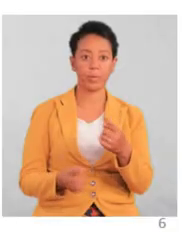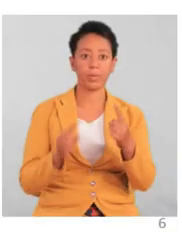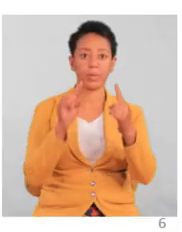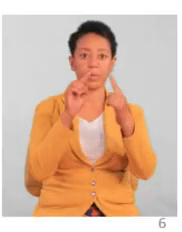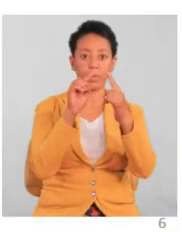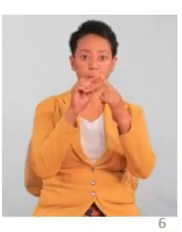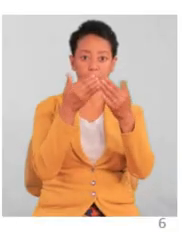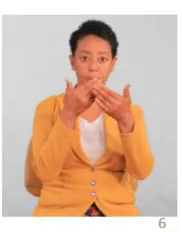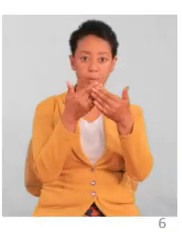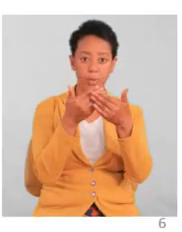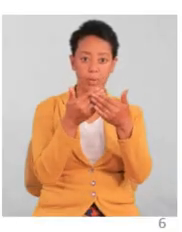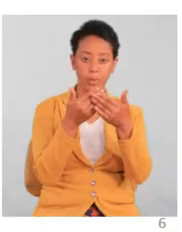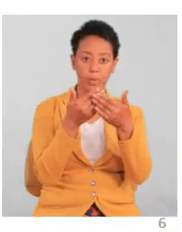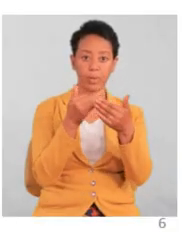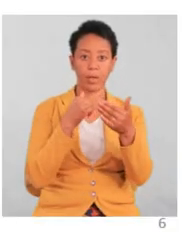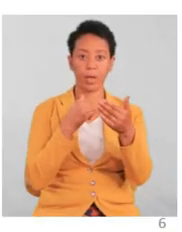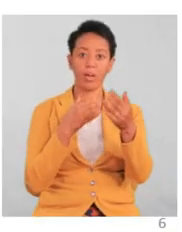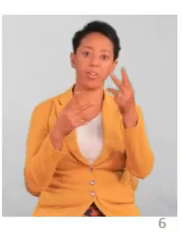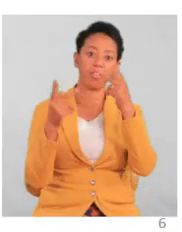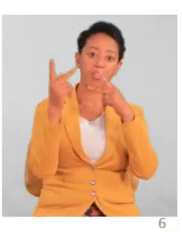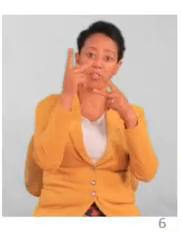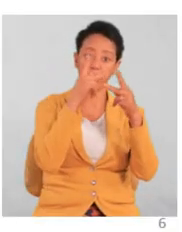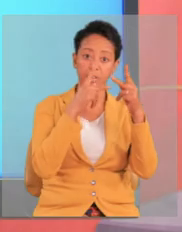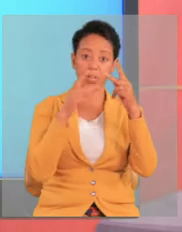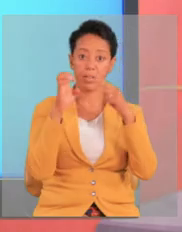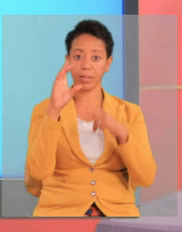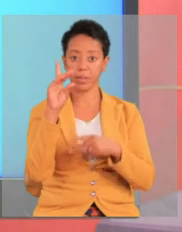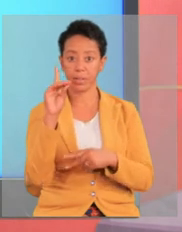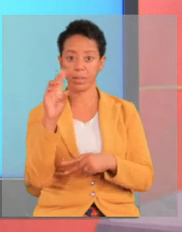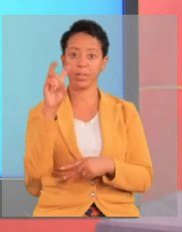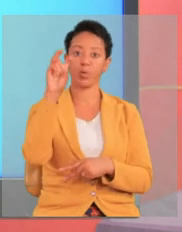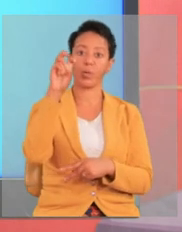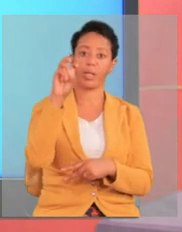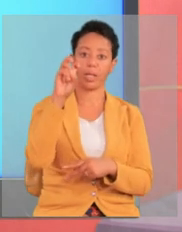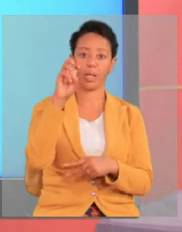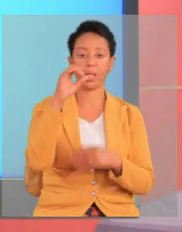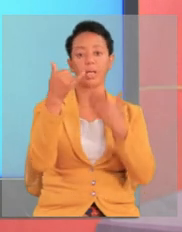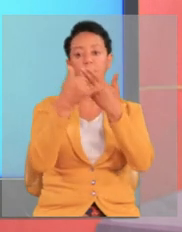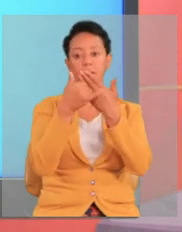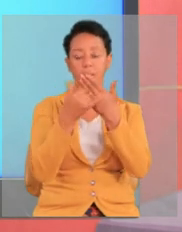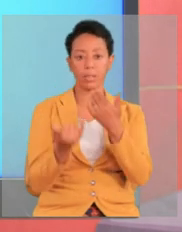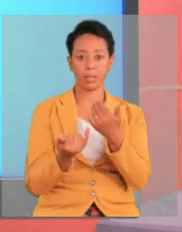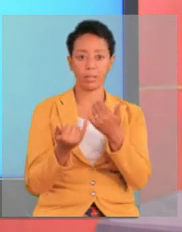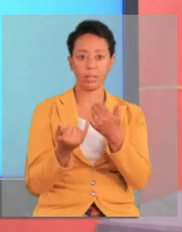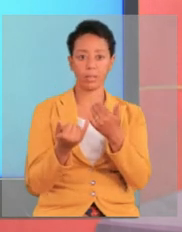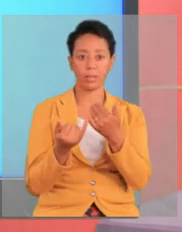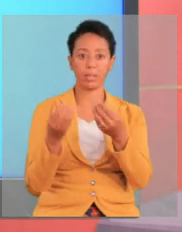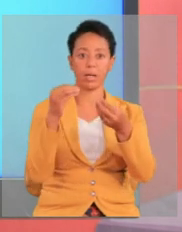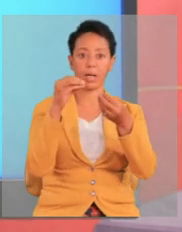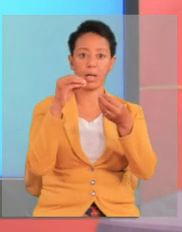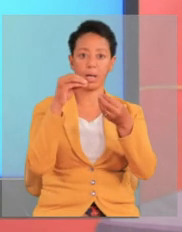I have visited 20 countries. You have to add here now the subject,